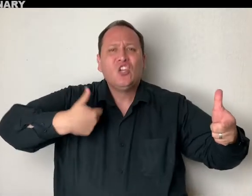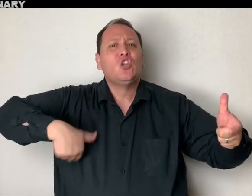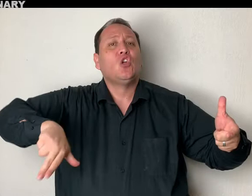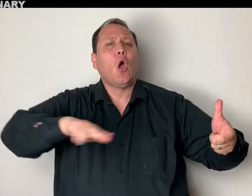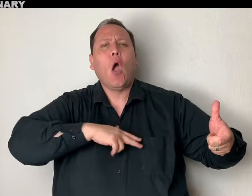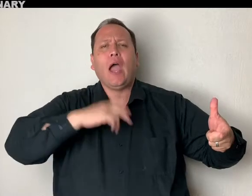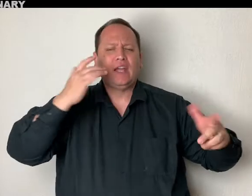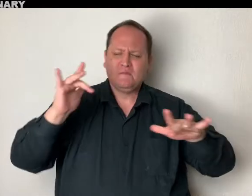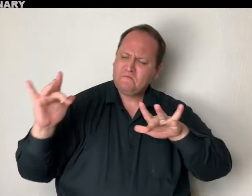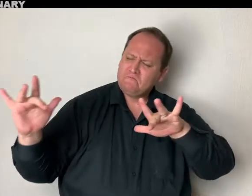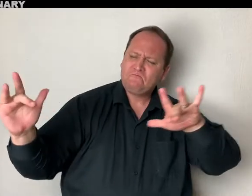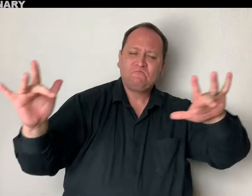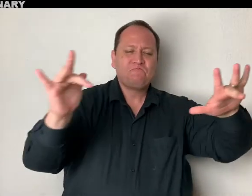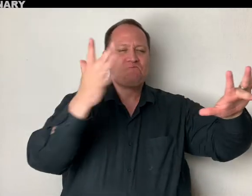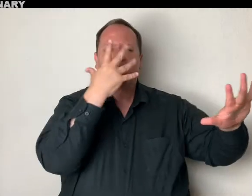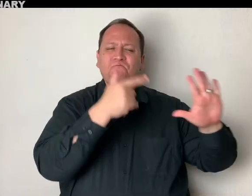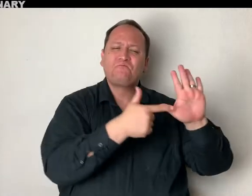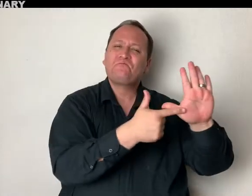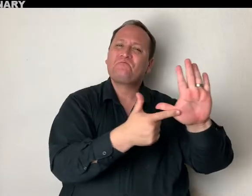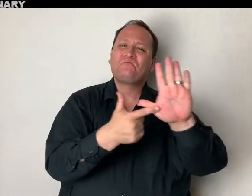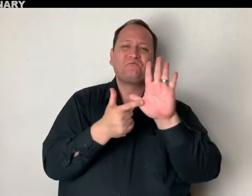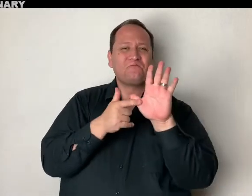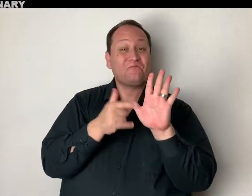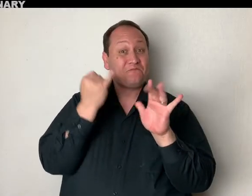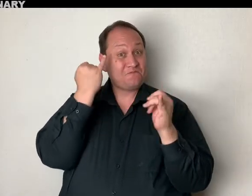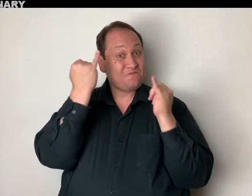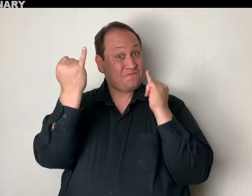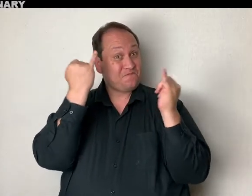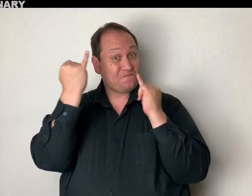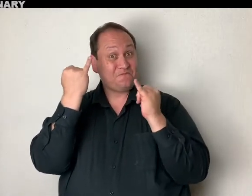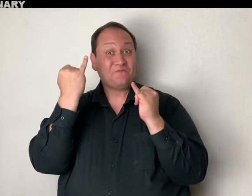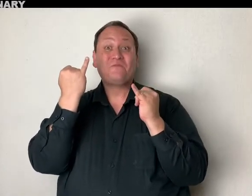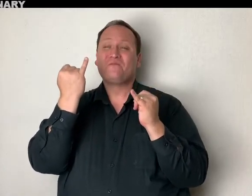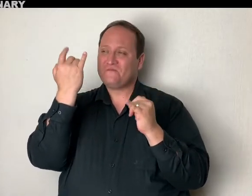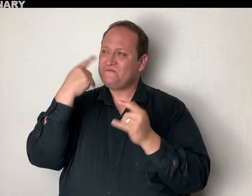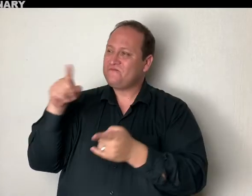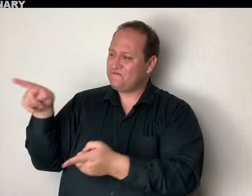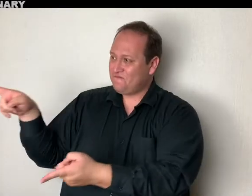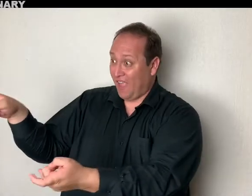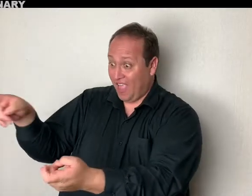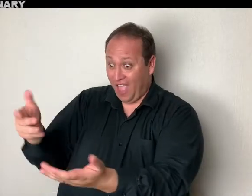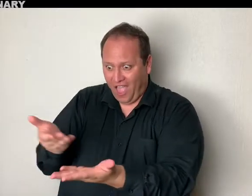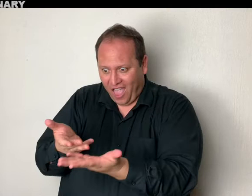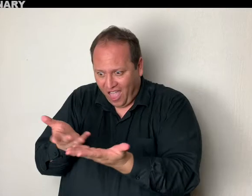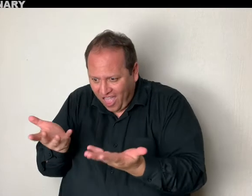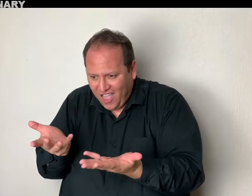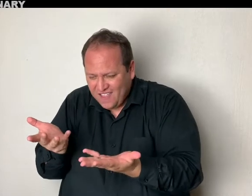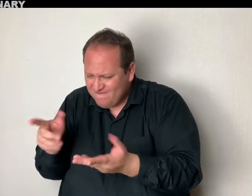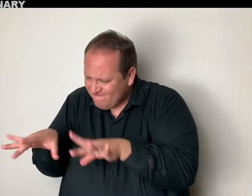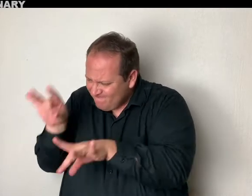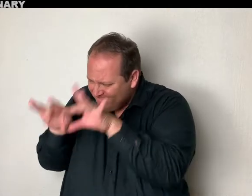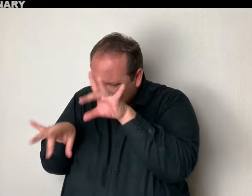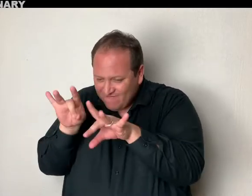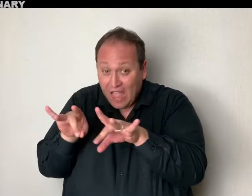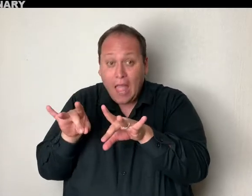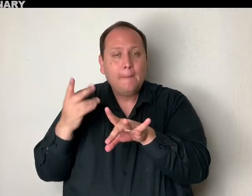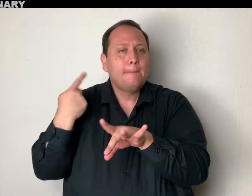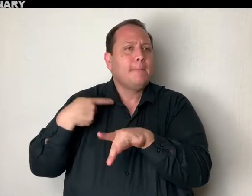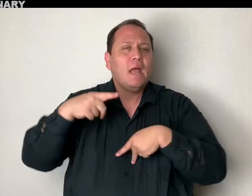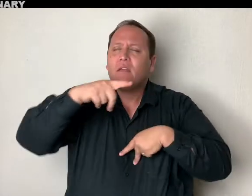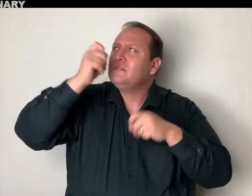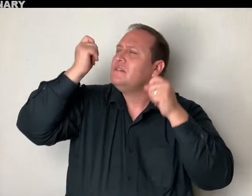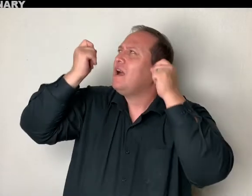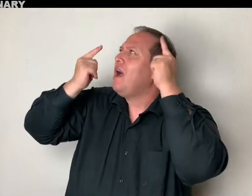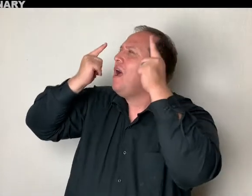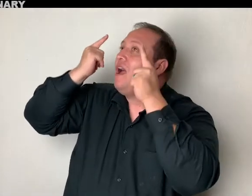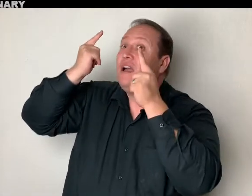beautiful ideas out of a tree, and we are trying to inspire people that are in Washington, that